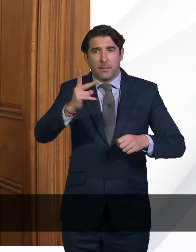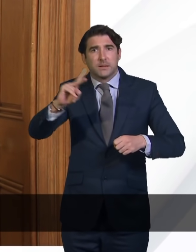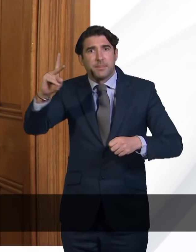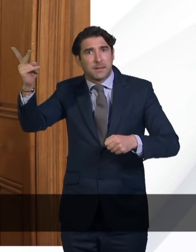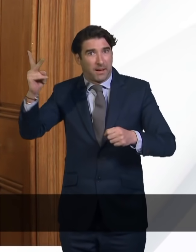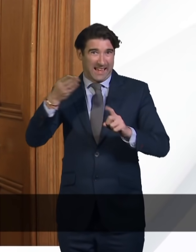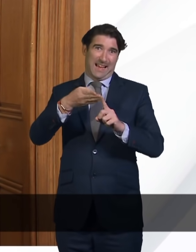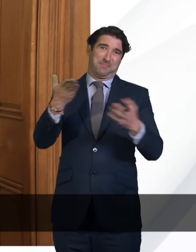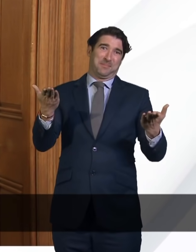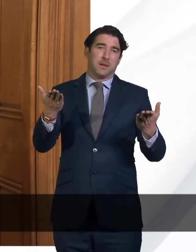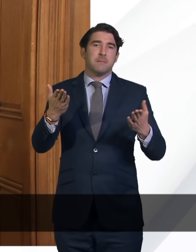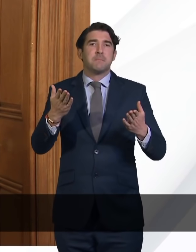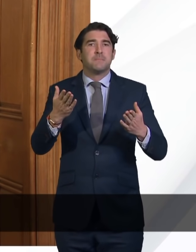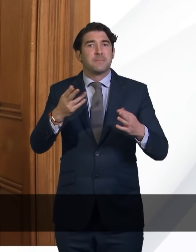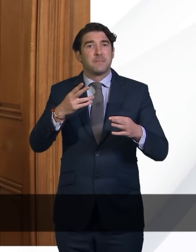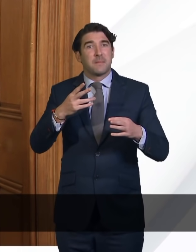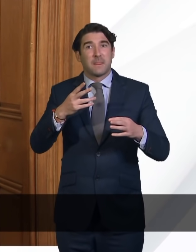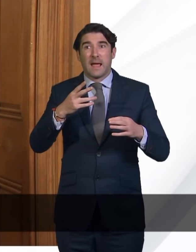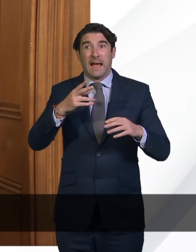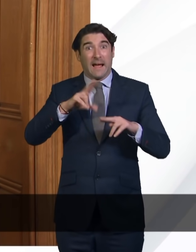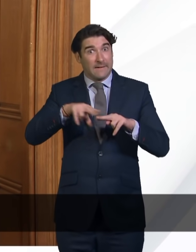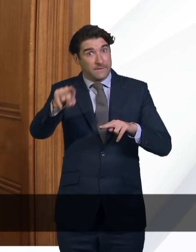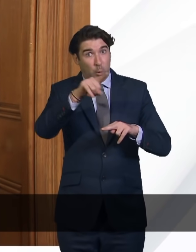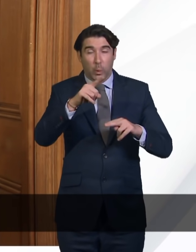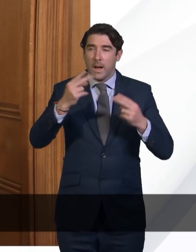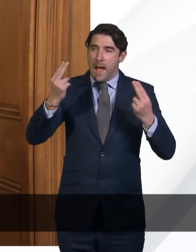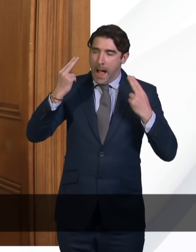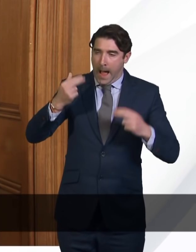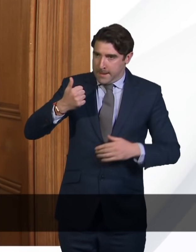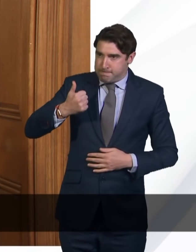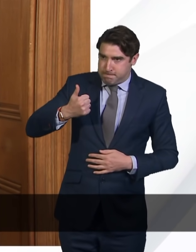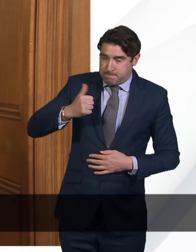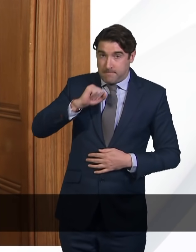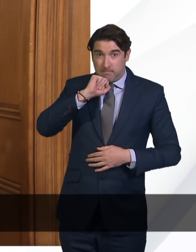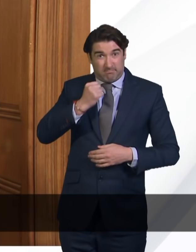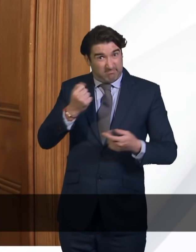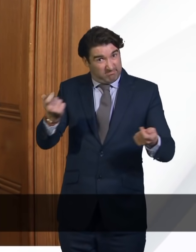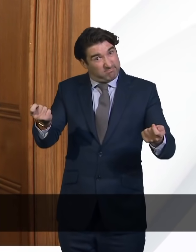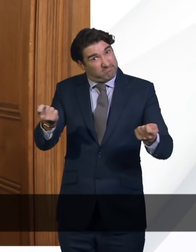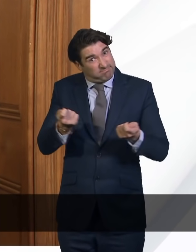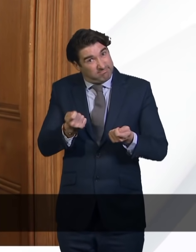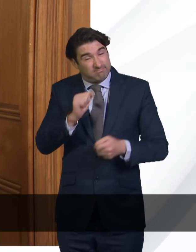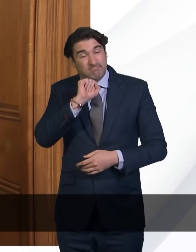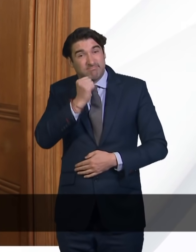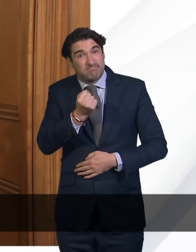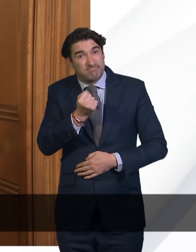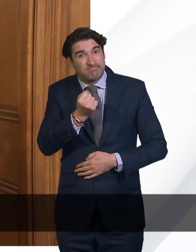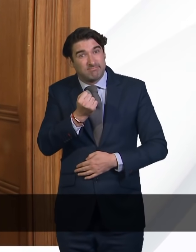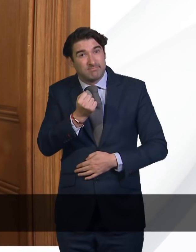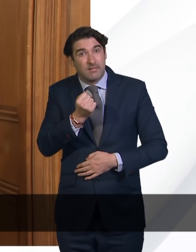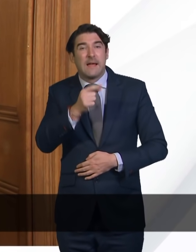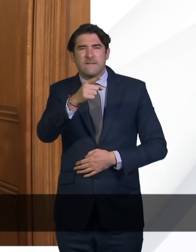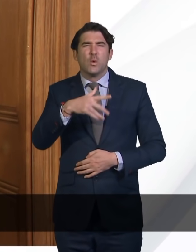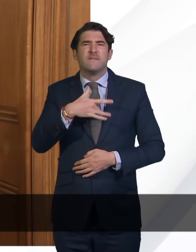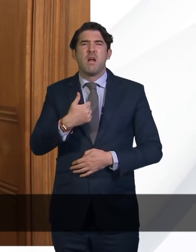areas, and the faster we can get it done, the better. And it's all about compliance, all about getting on. If you have any doubt at all about what to